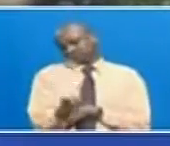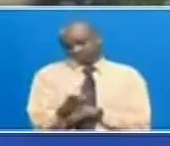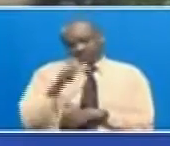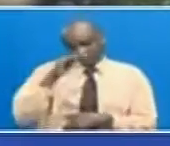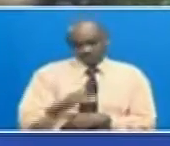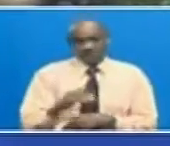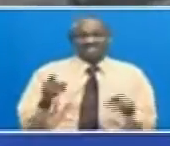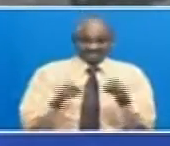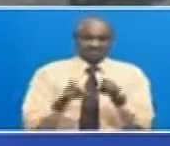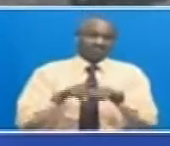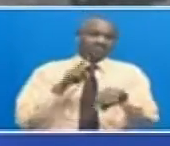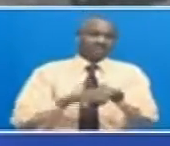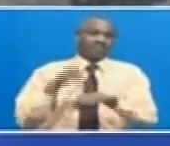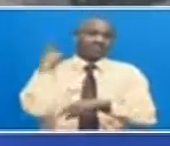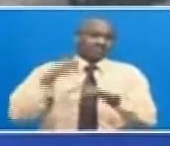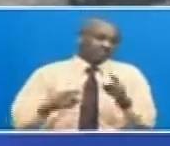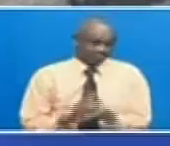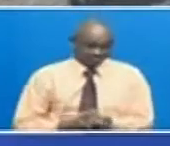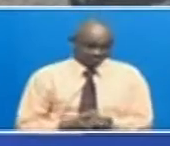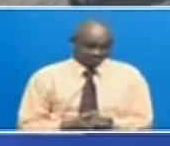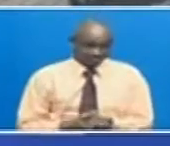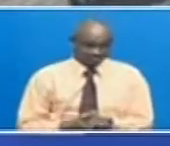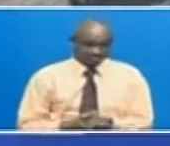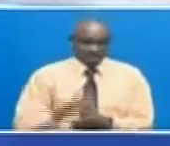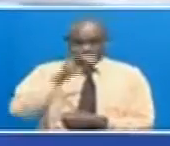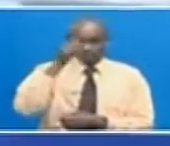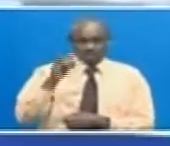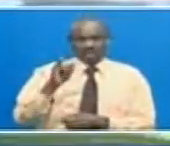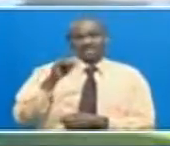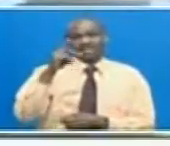284,313 in the same period last year. Joy Doreen Bira, KTN News.